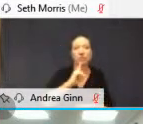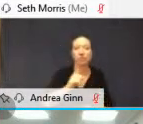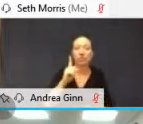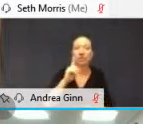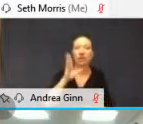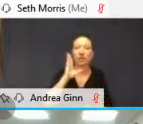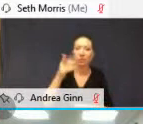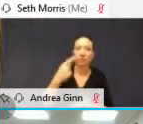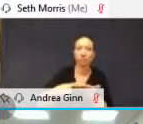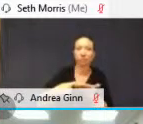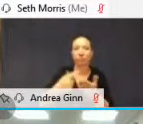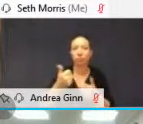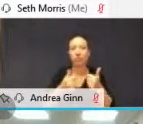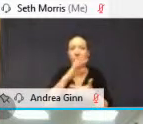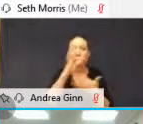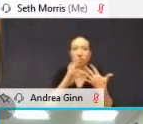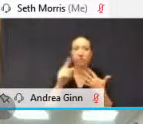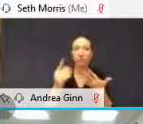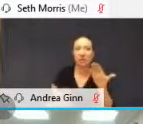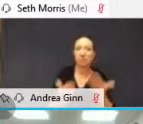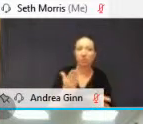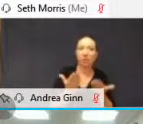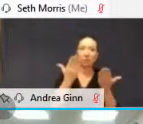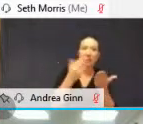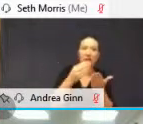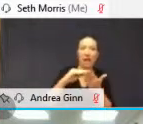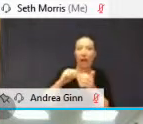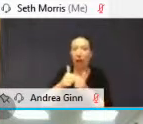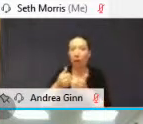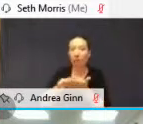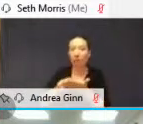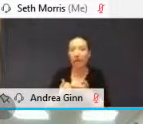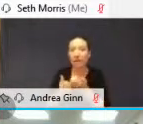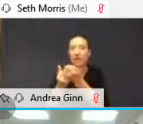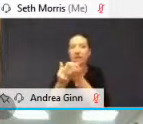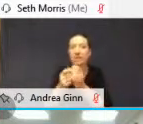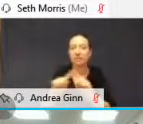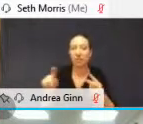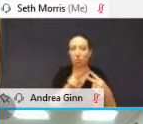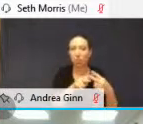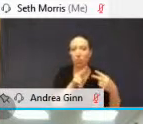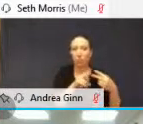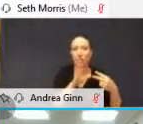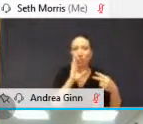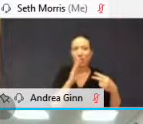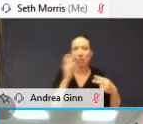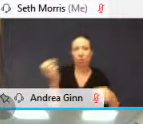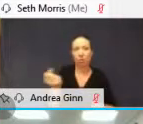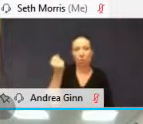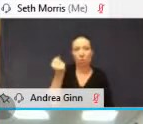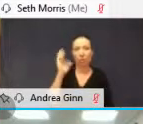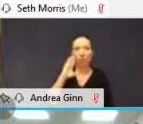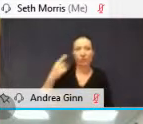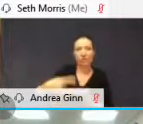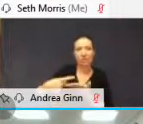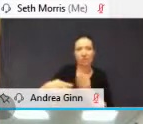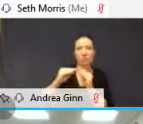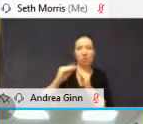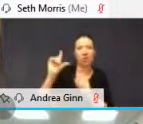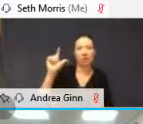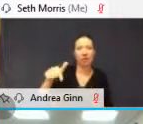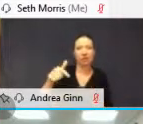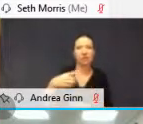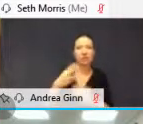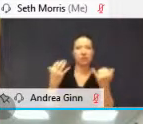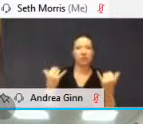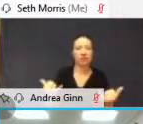and how that option may be financed. But those are conversations I believe that we'll have in the future. So with that, Buko, I'll turn it to